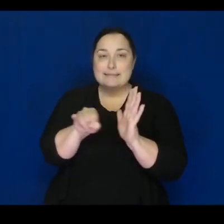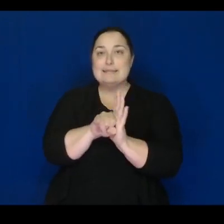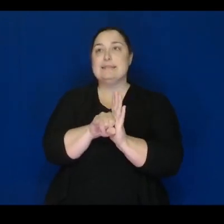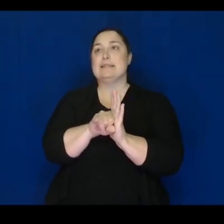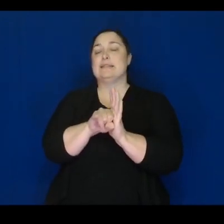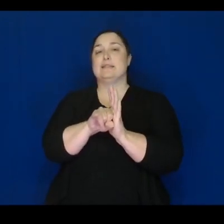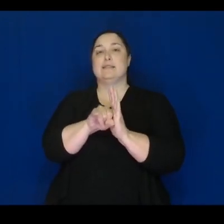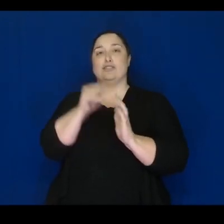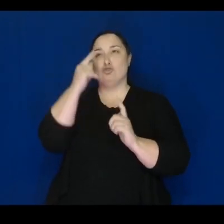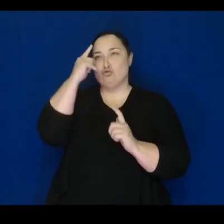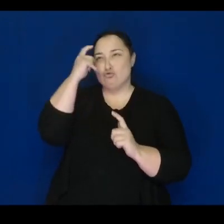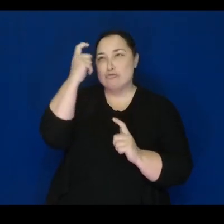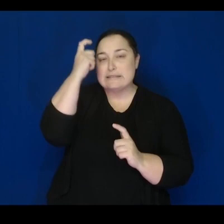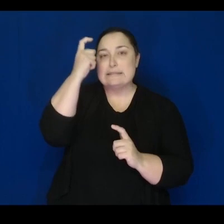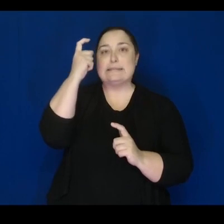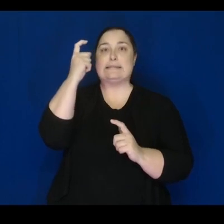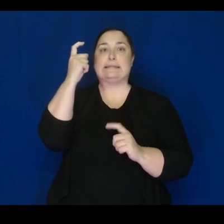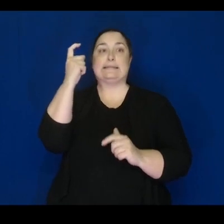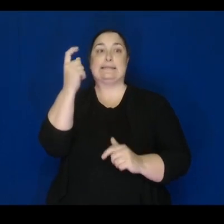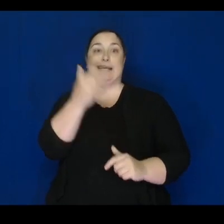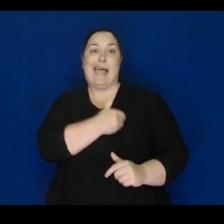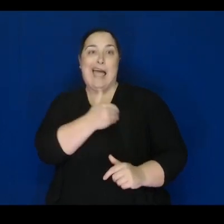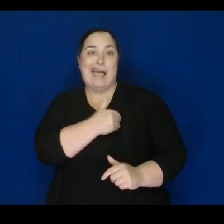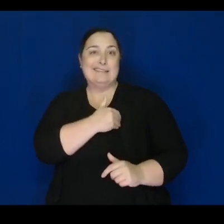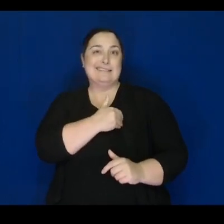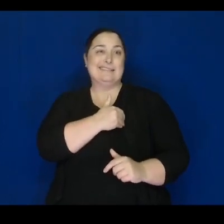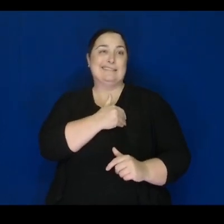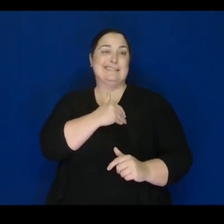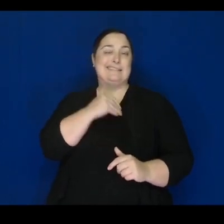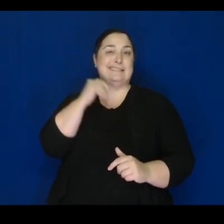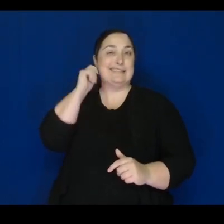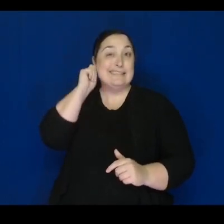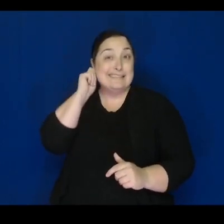curiosity, heart, ears,